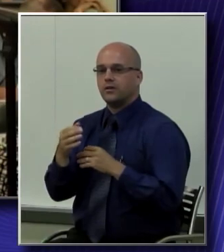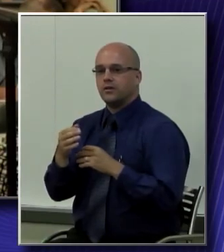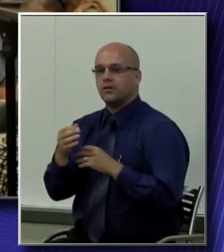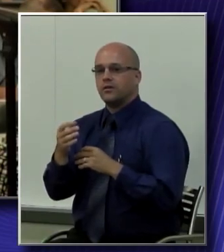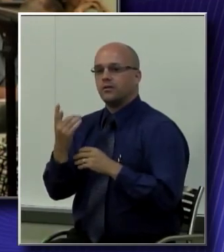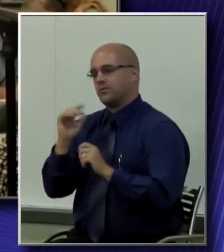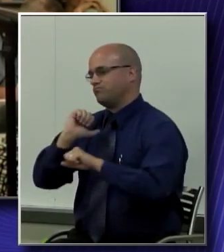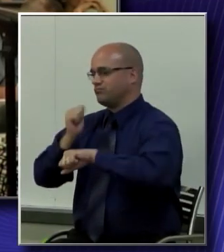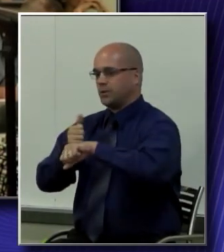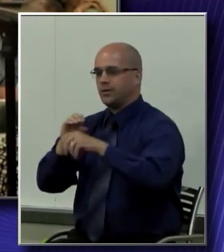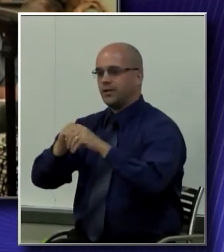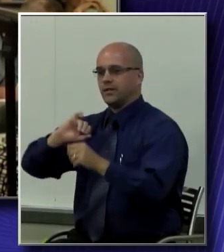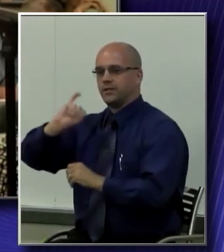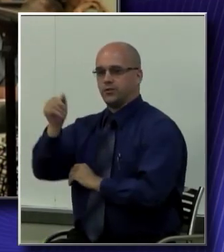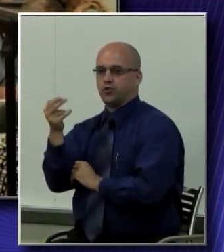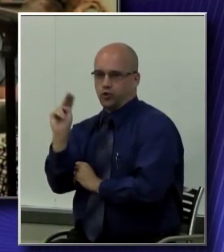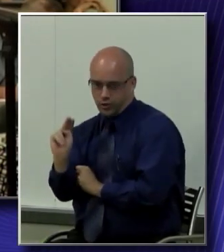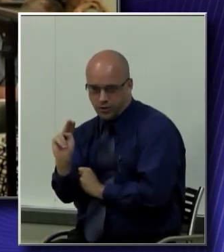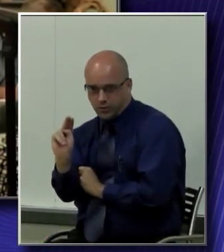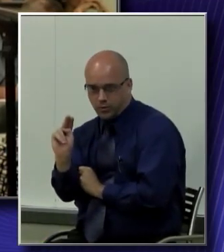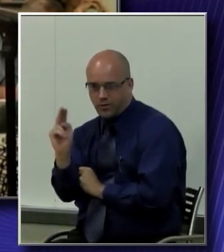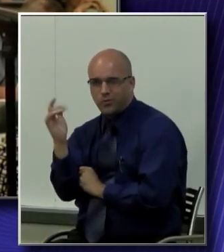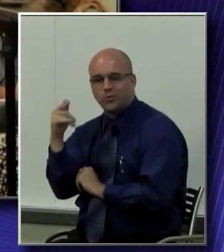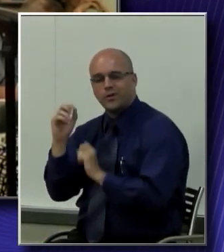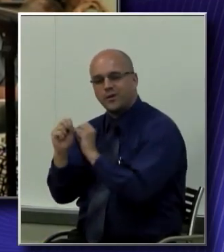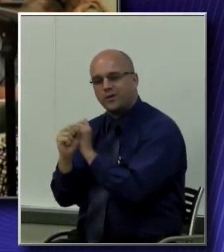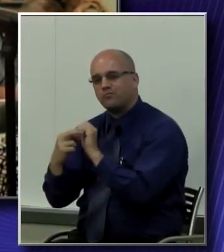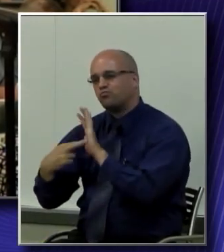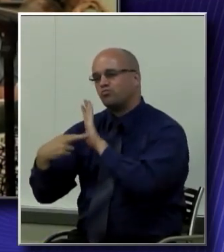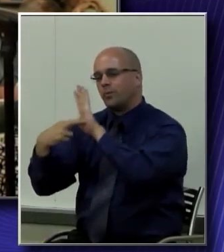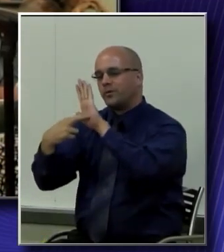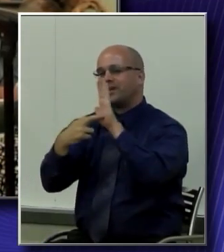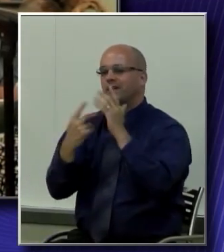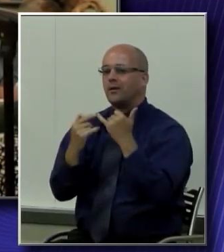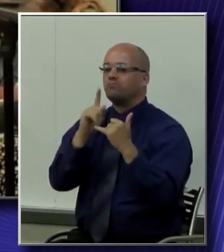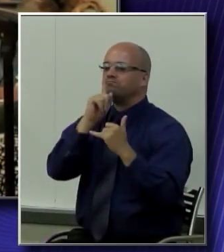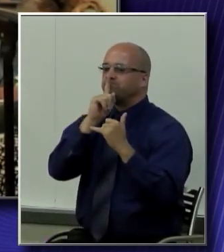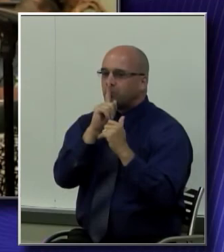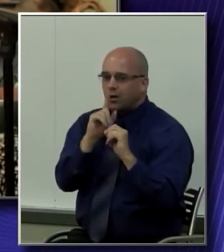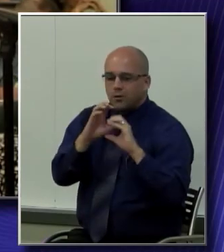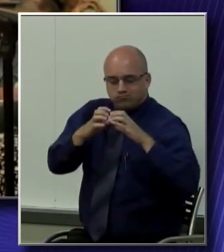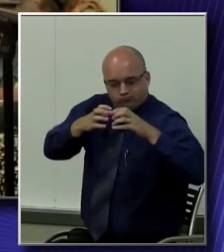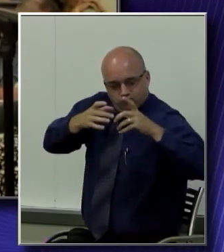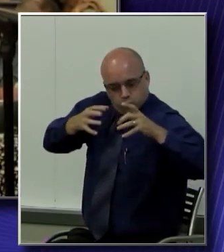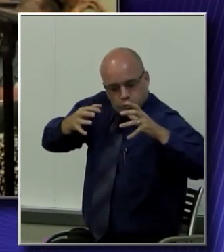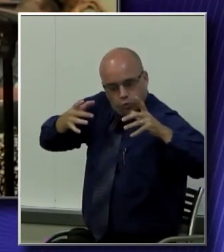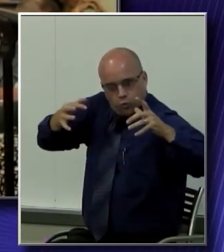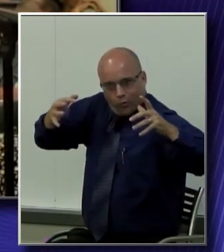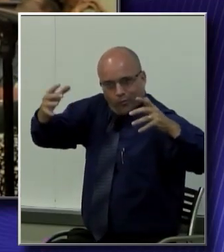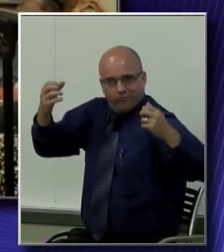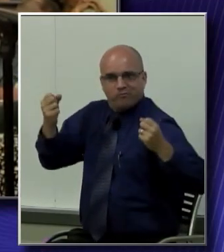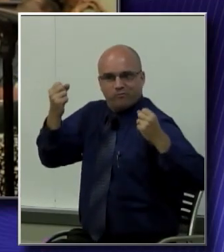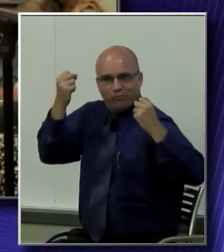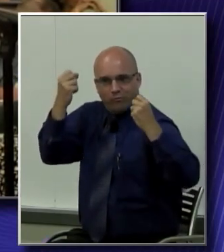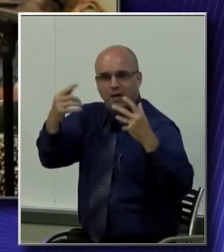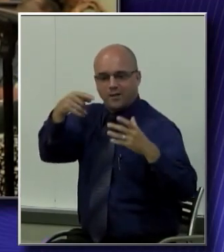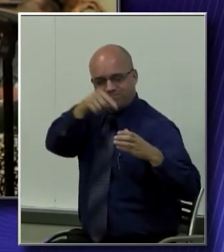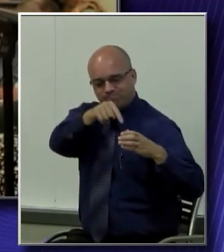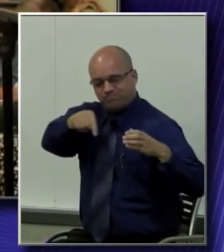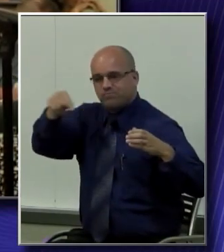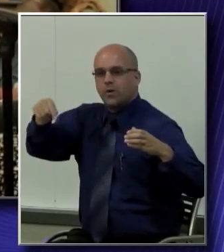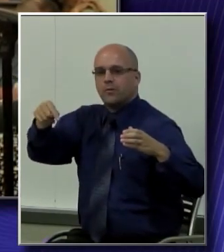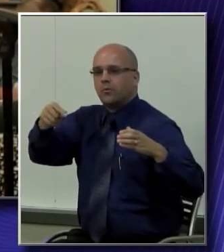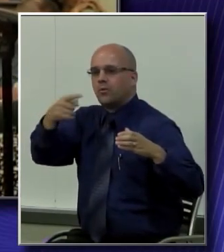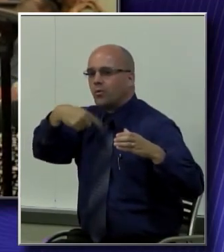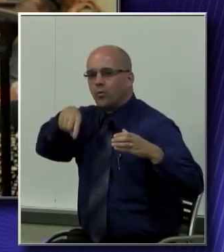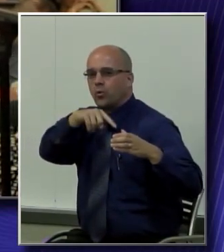believe, a silent now majority of positions within the UNC system, people who I believe many of whom would